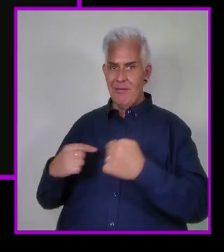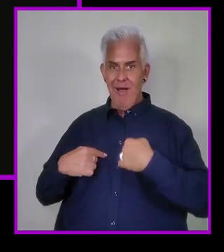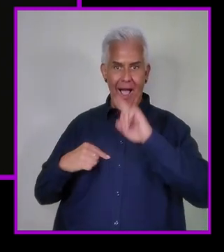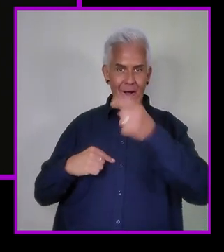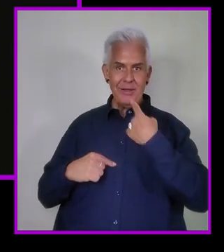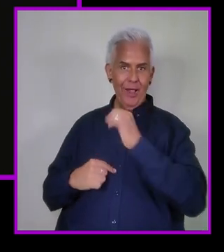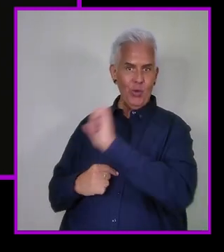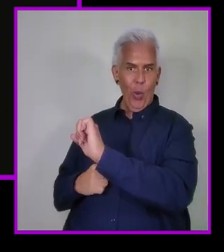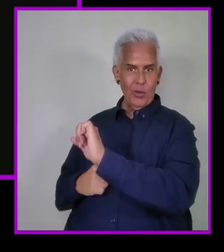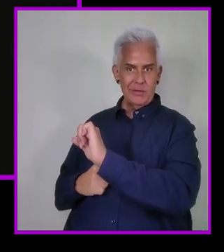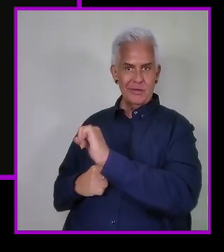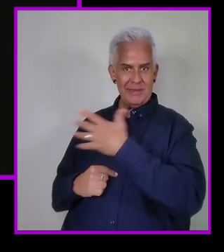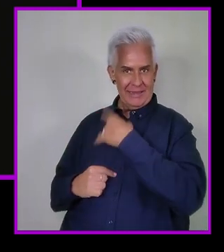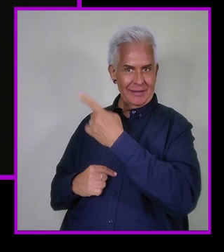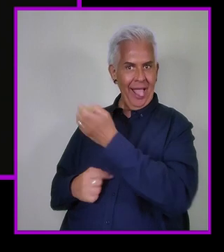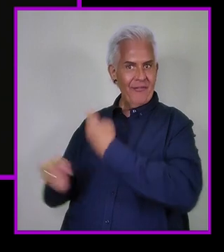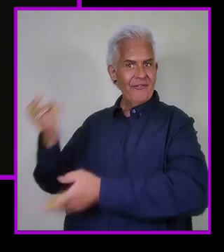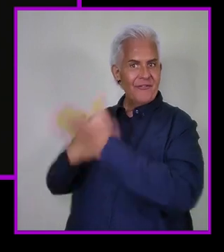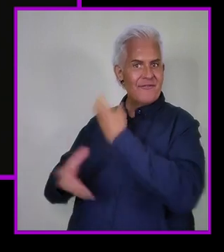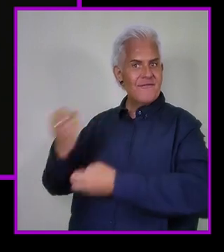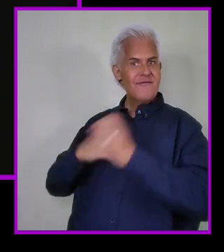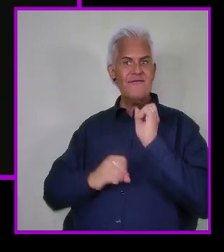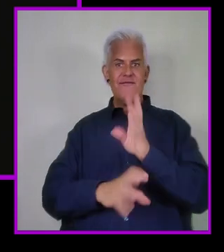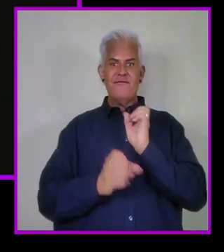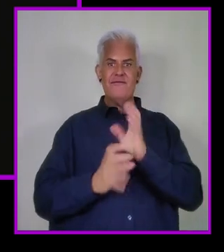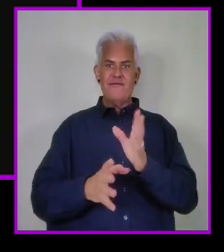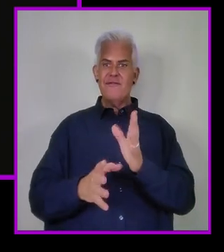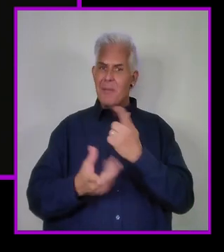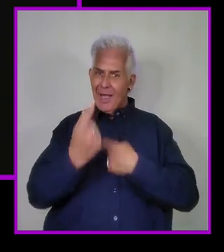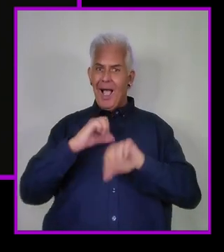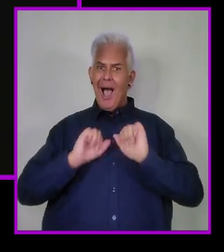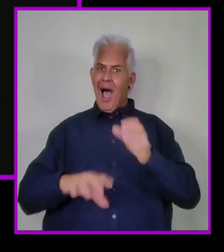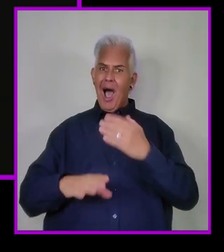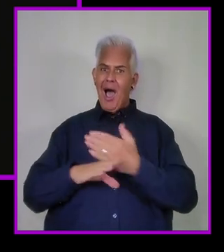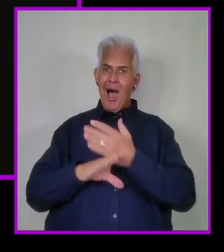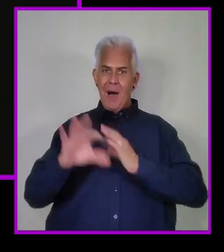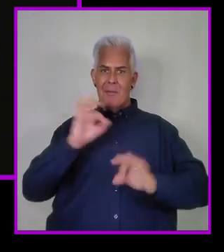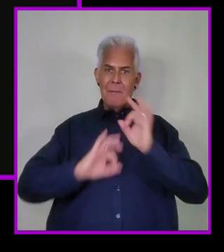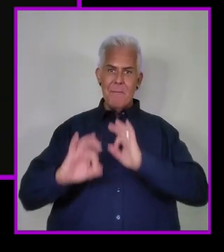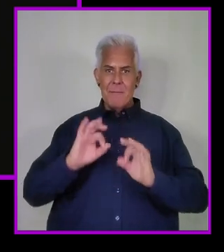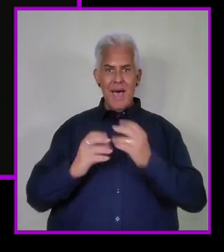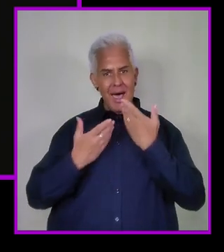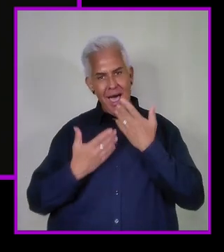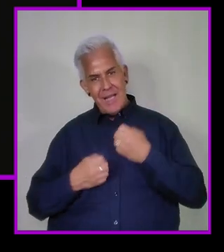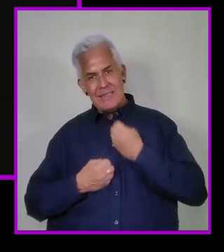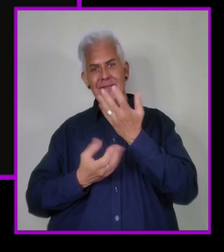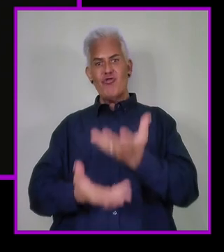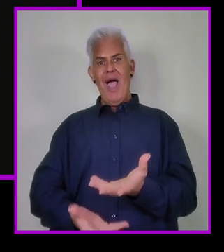So we need to support everybody in order to be able to just be the artist they want to be and express themselves. It's part